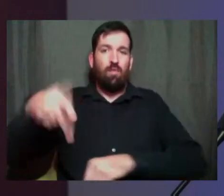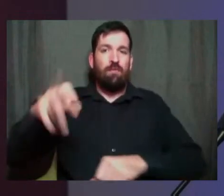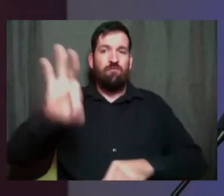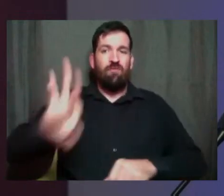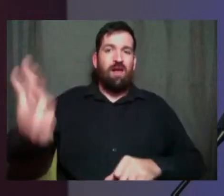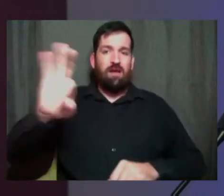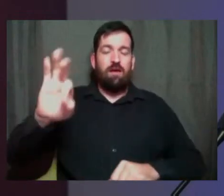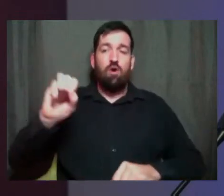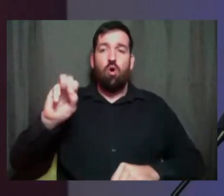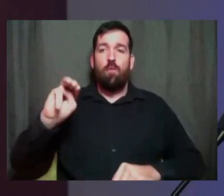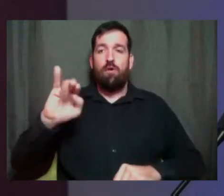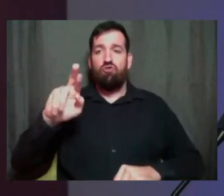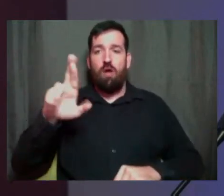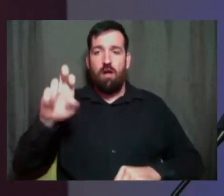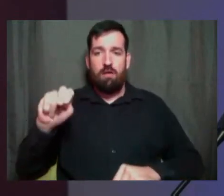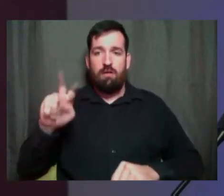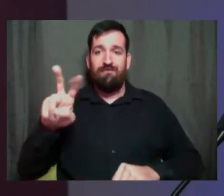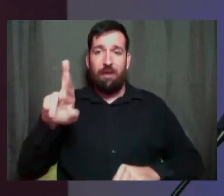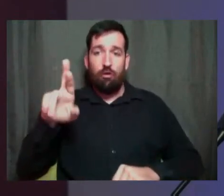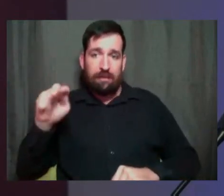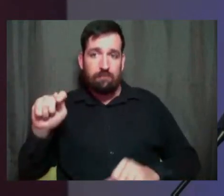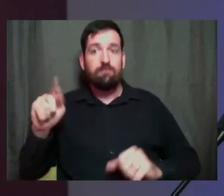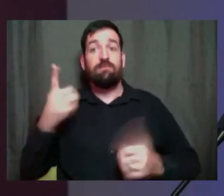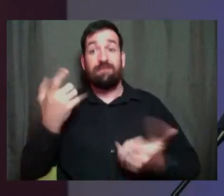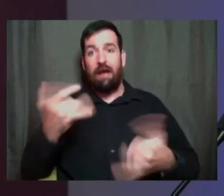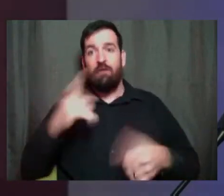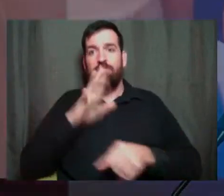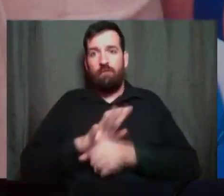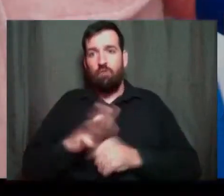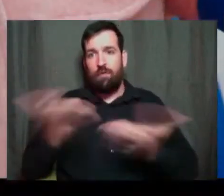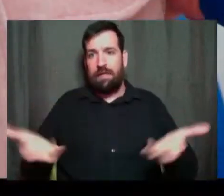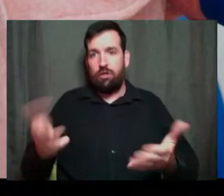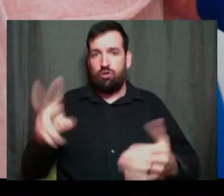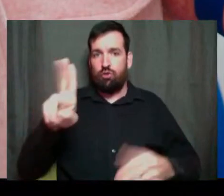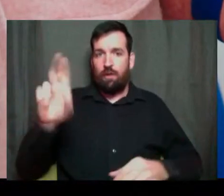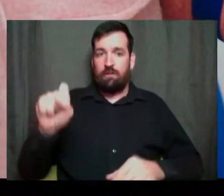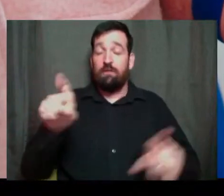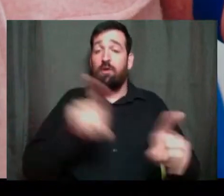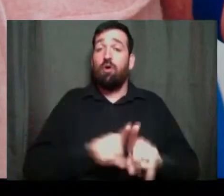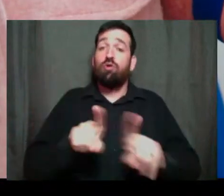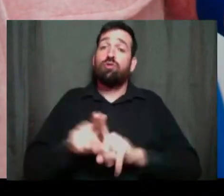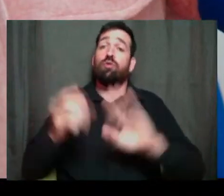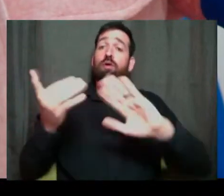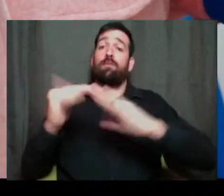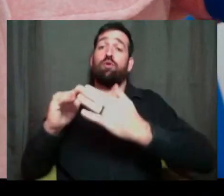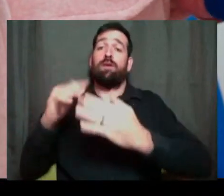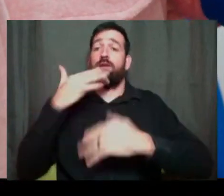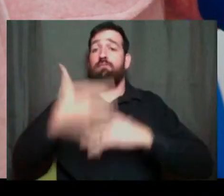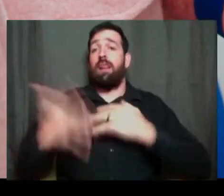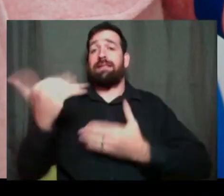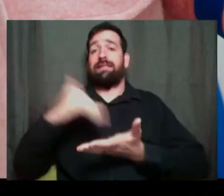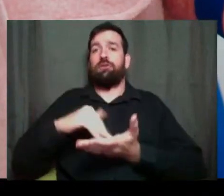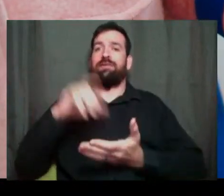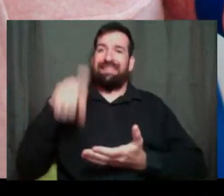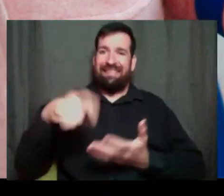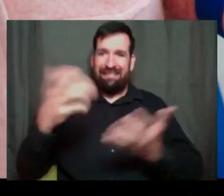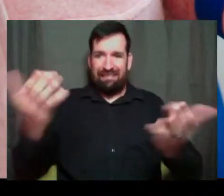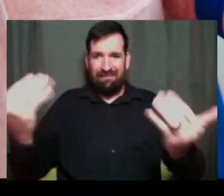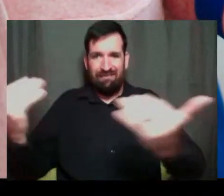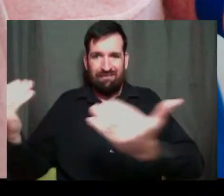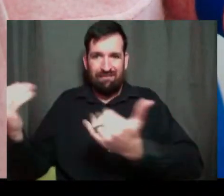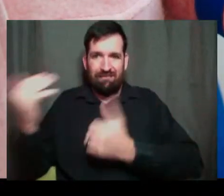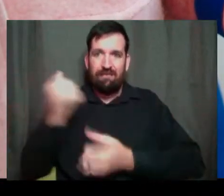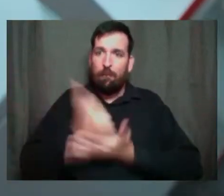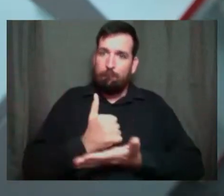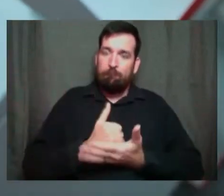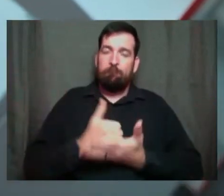Omicron variant now that it's been confirmed here in the U.S. And the Community Blood Center is reaching out and needs all of our help. How you can give the